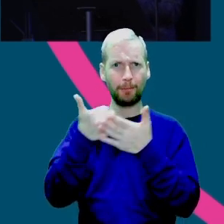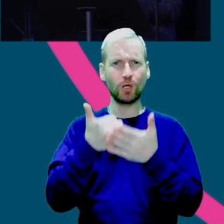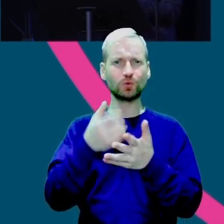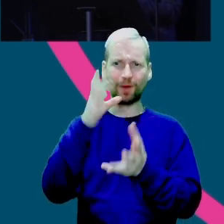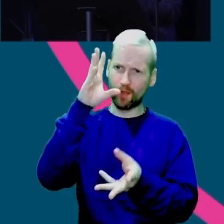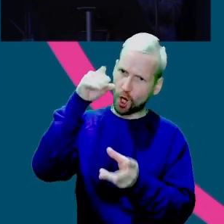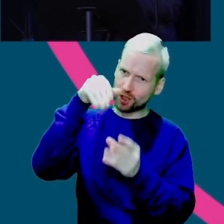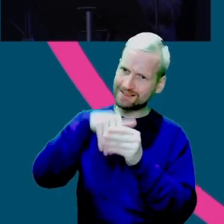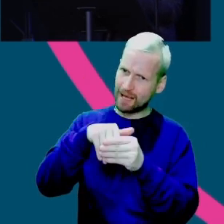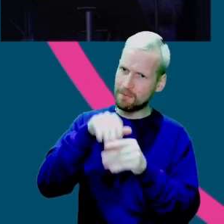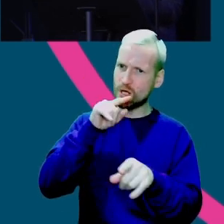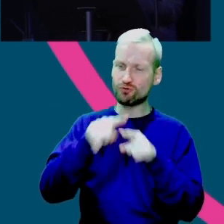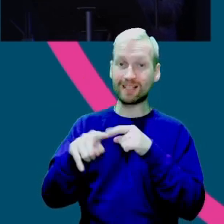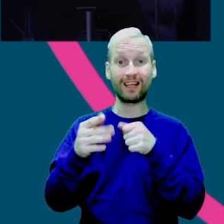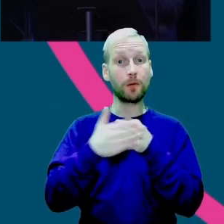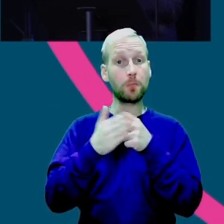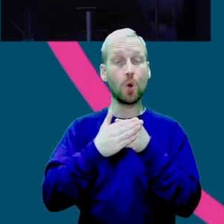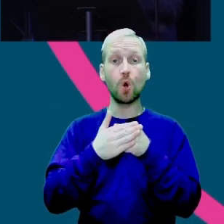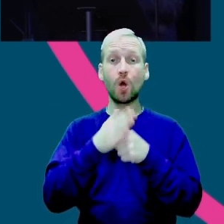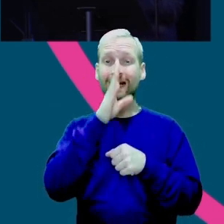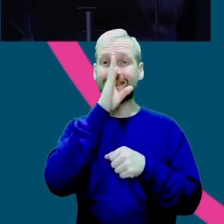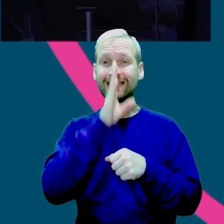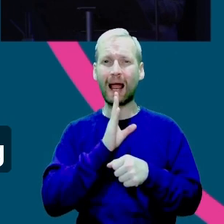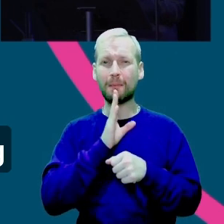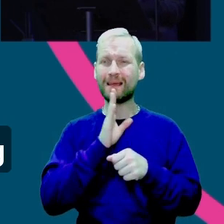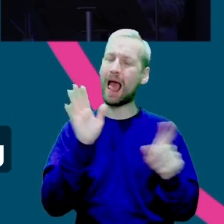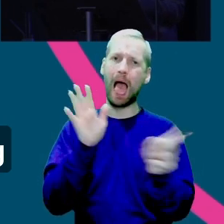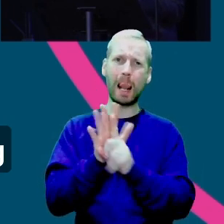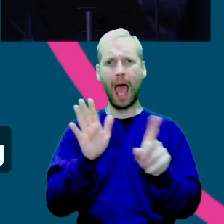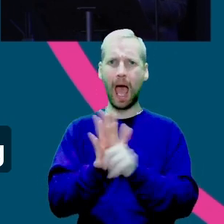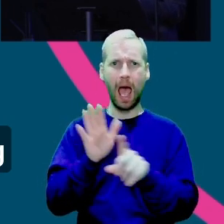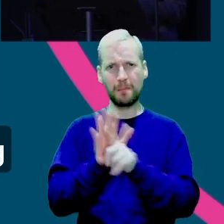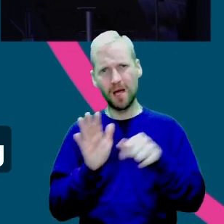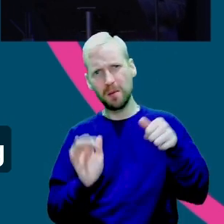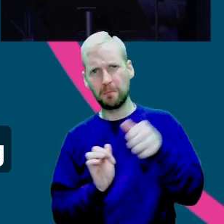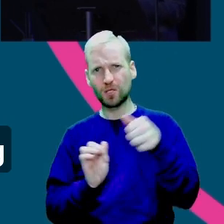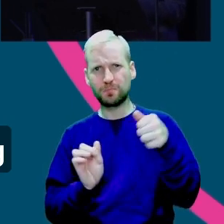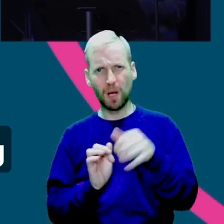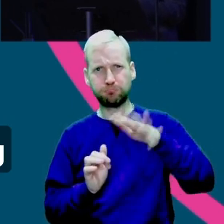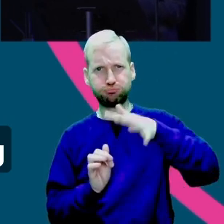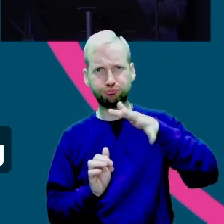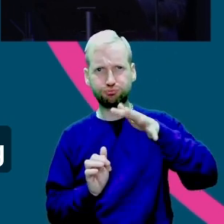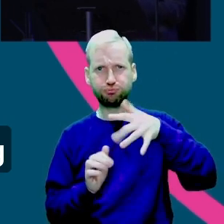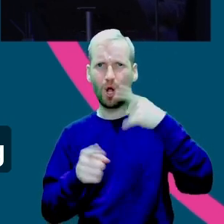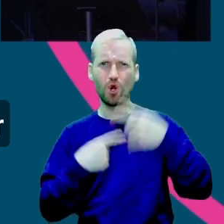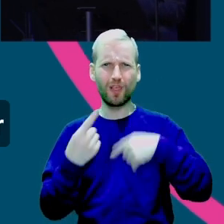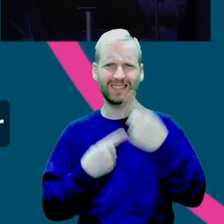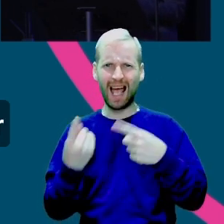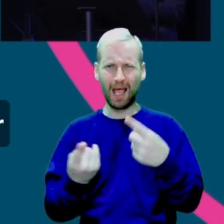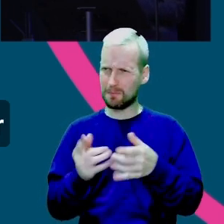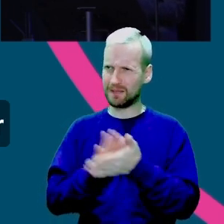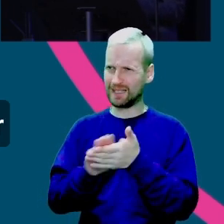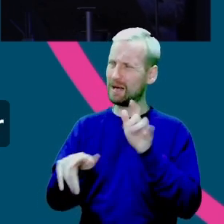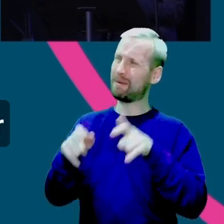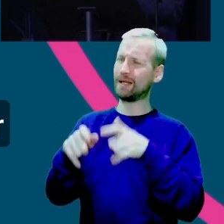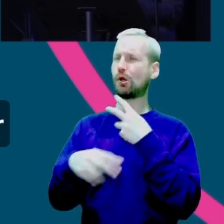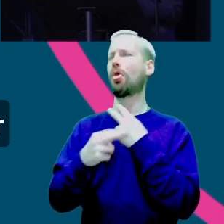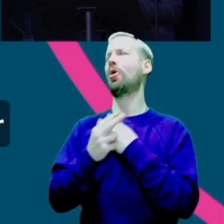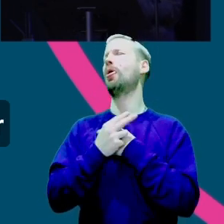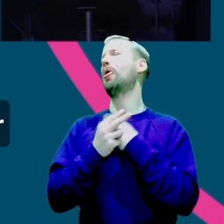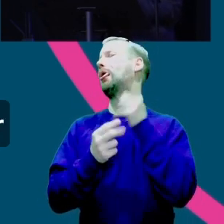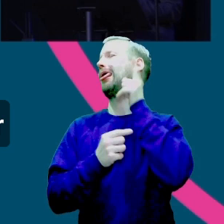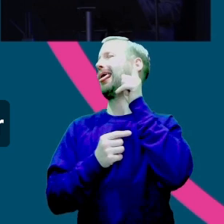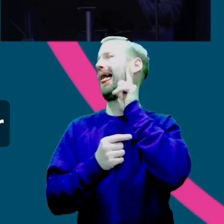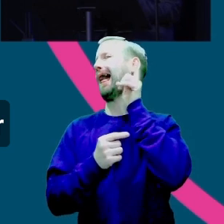of trying to have more of a silent ward, so there's not alarms and buzzers going off all of the time, disturbing patients and affecting